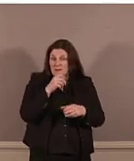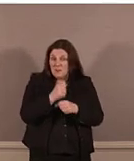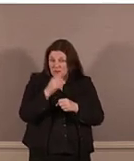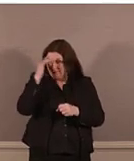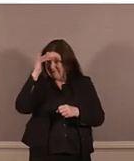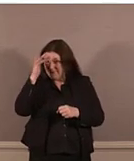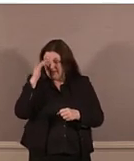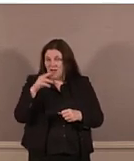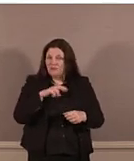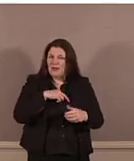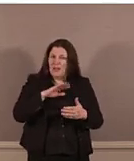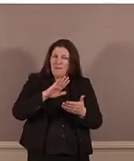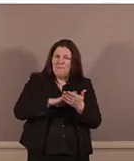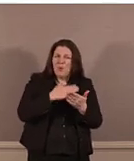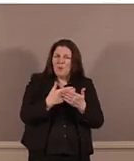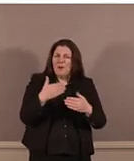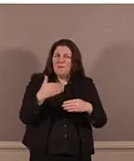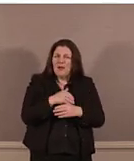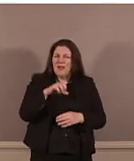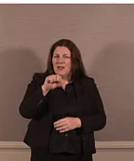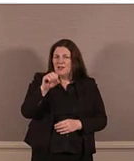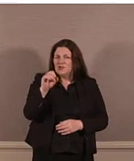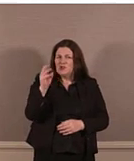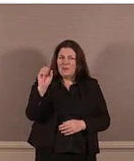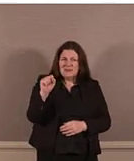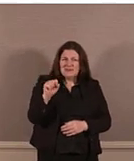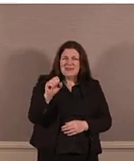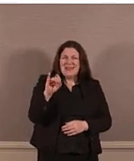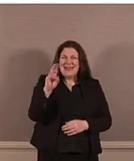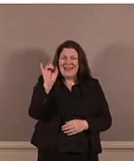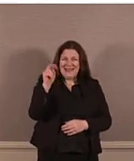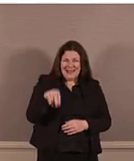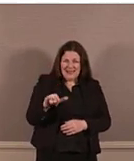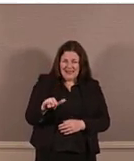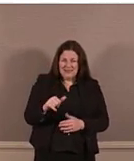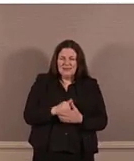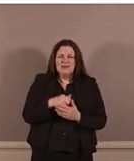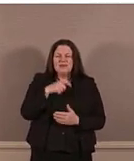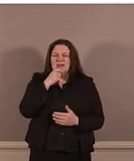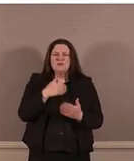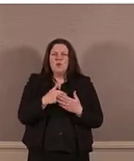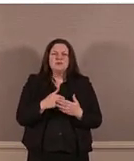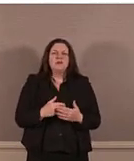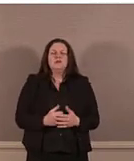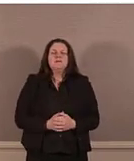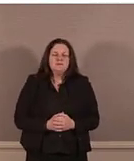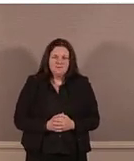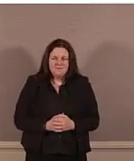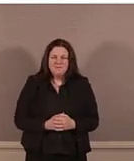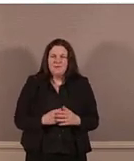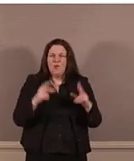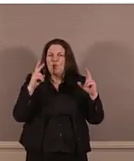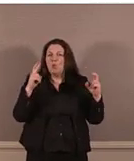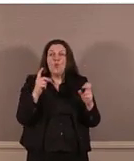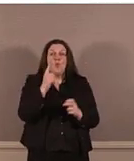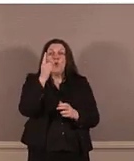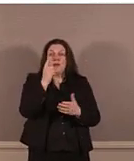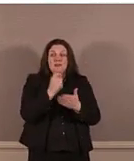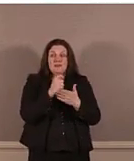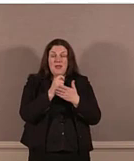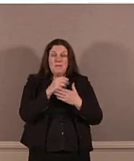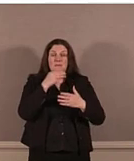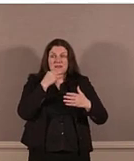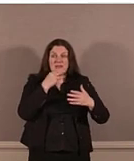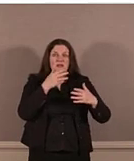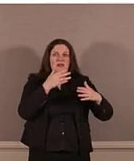on, it was a poem really by Seamus Heaney, and really he said, it's once in a lifetime the longed for tidal wave of